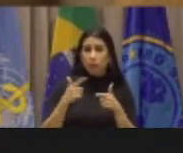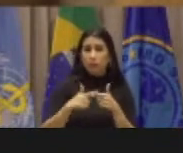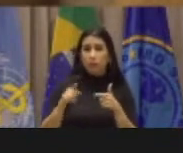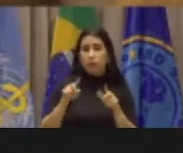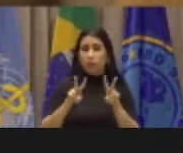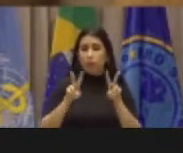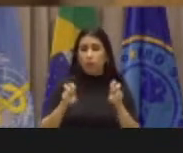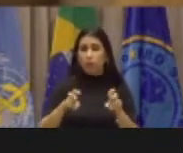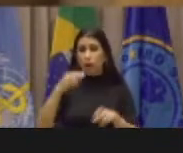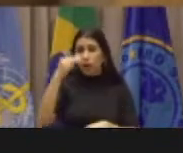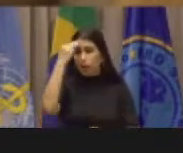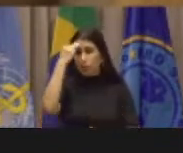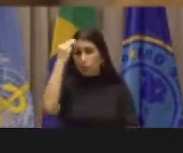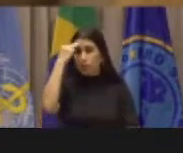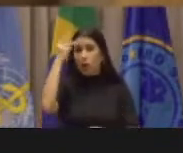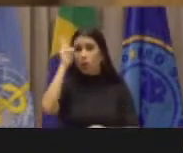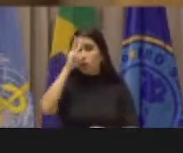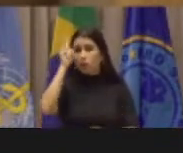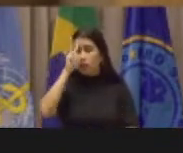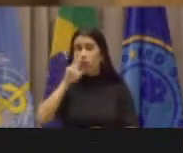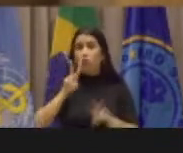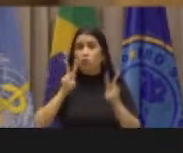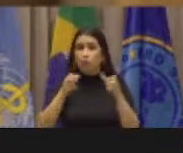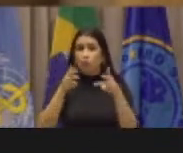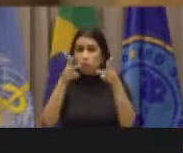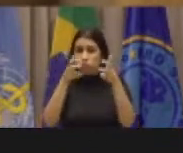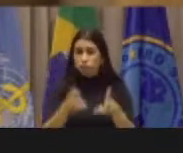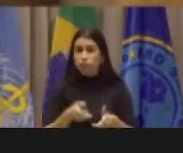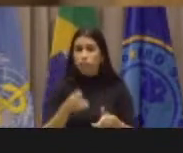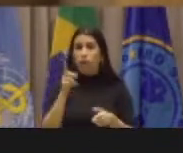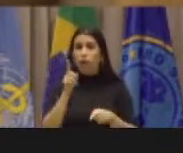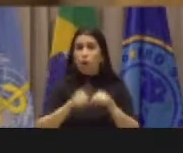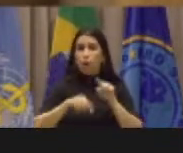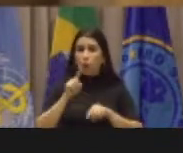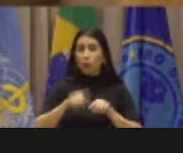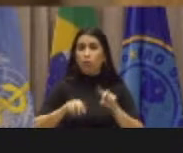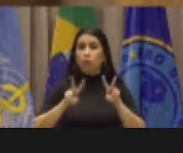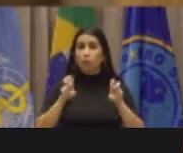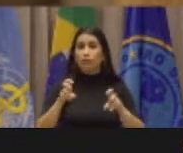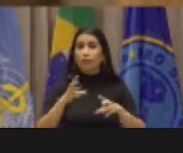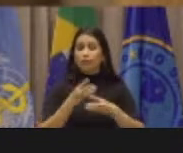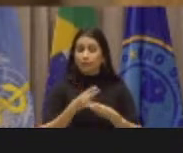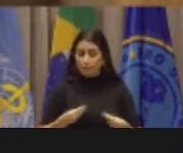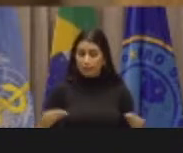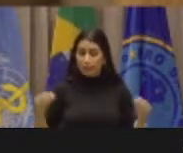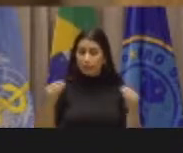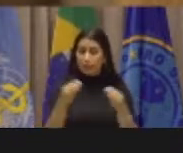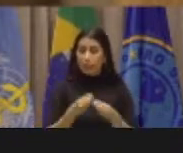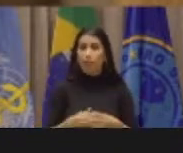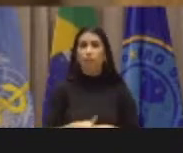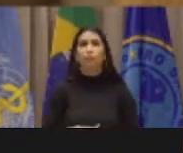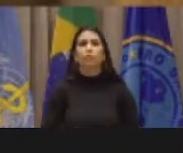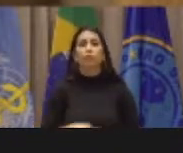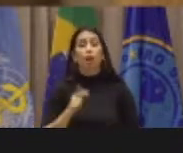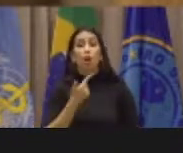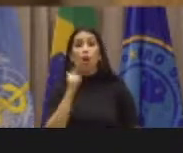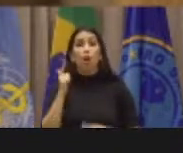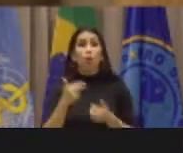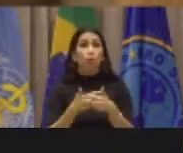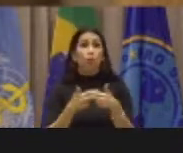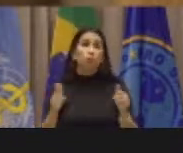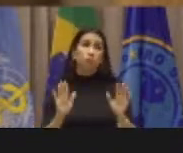in relation to memory. People had difficulty in naming objects, more superficial abilities.